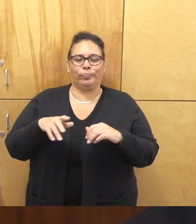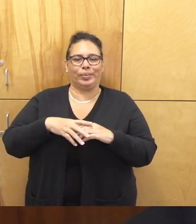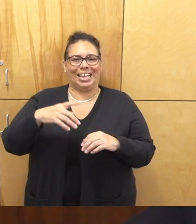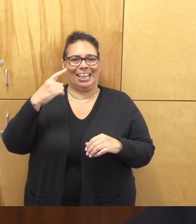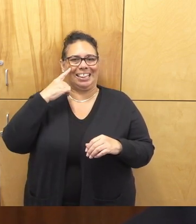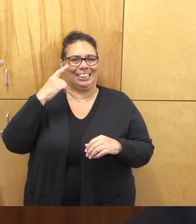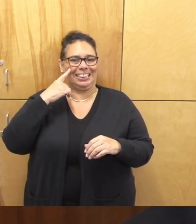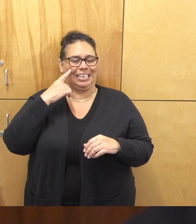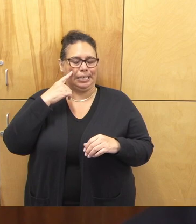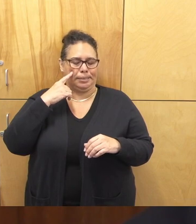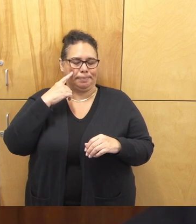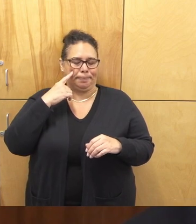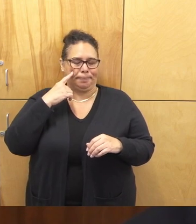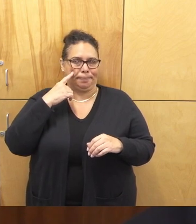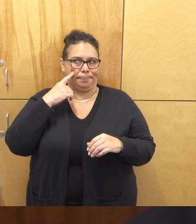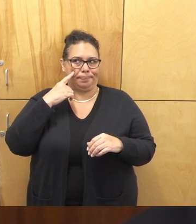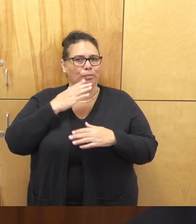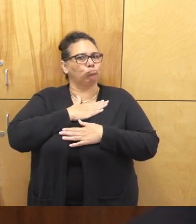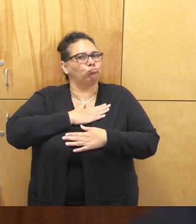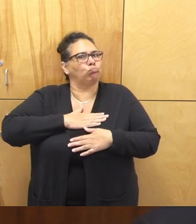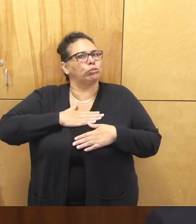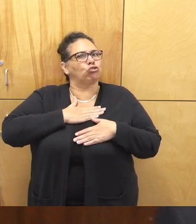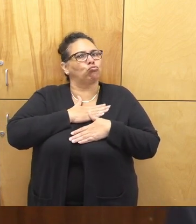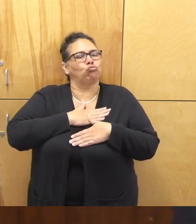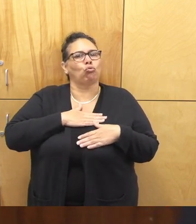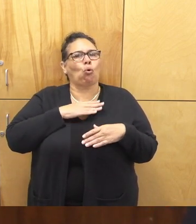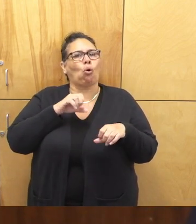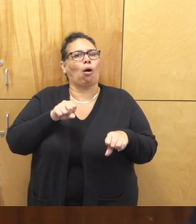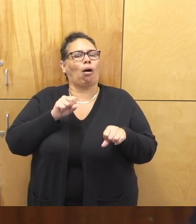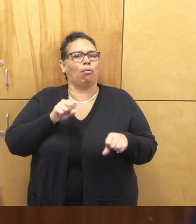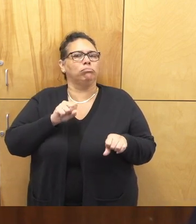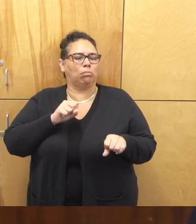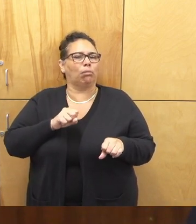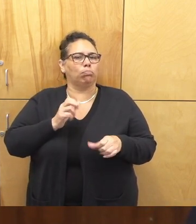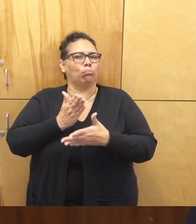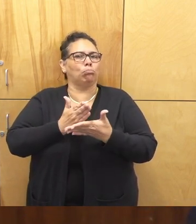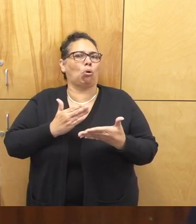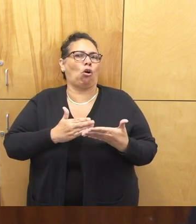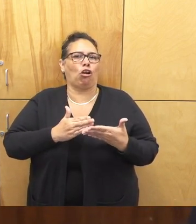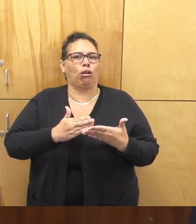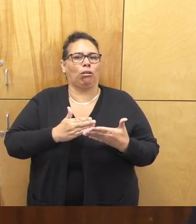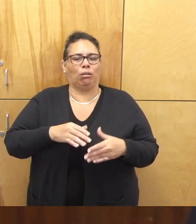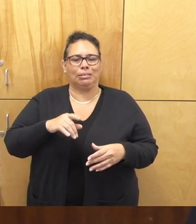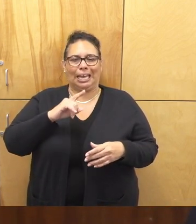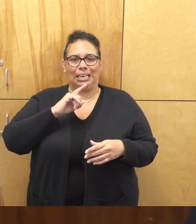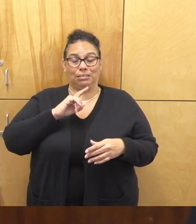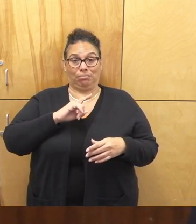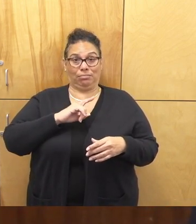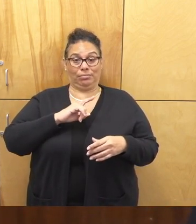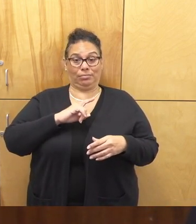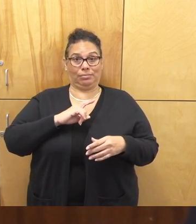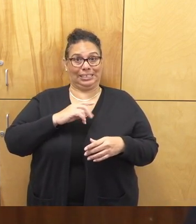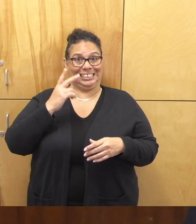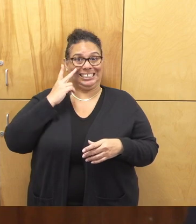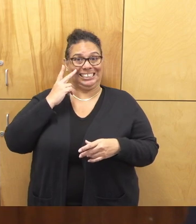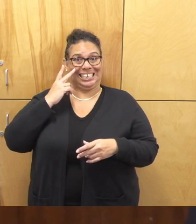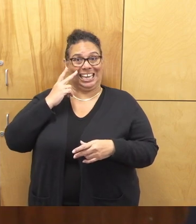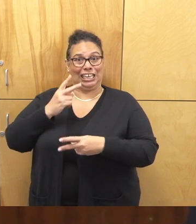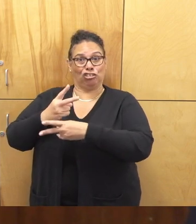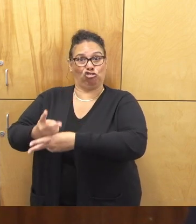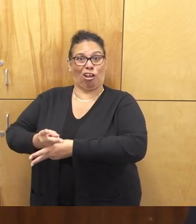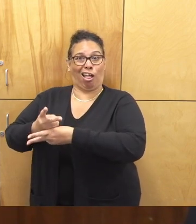my most enjoyable piece from the event was actually seeing the childcare